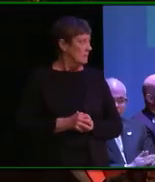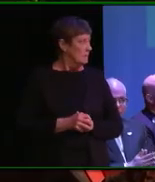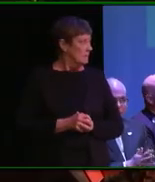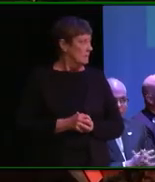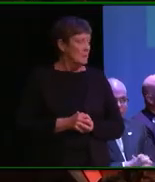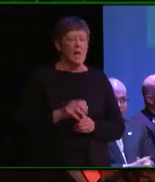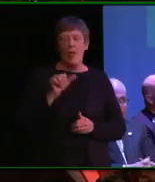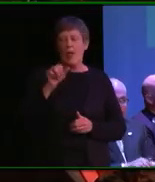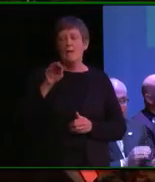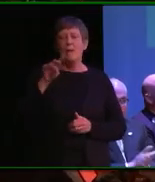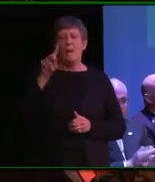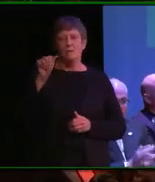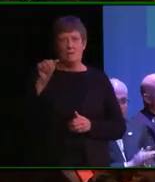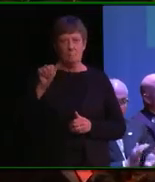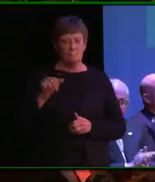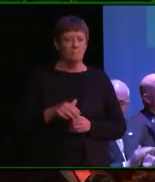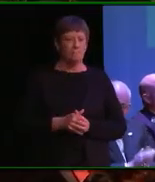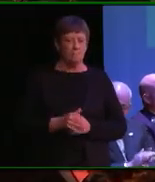and Amanda Scott.